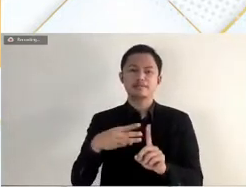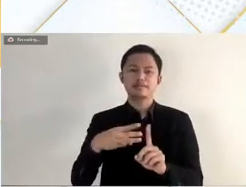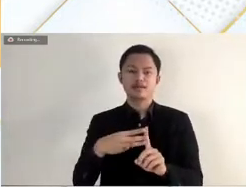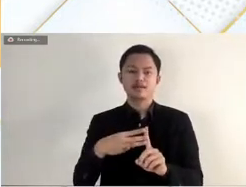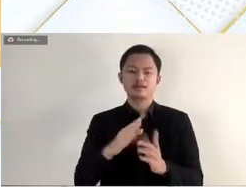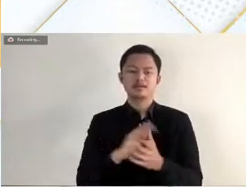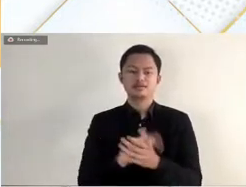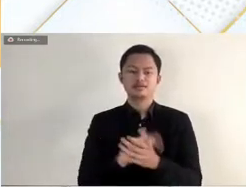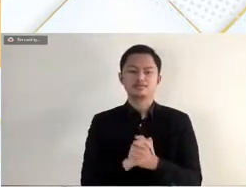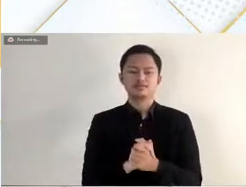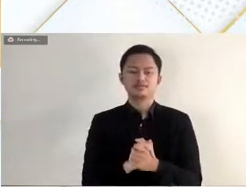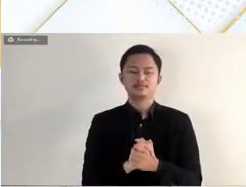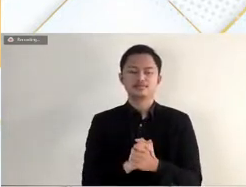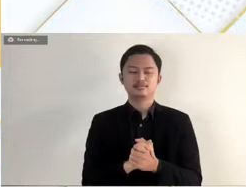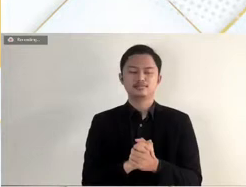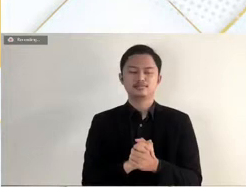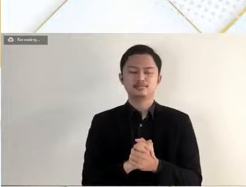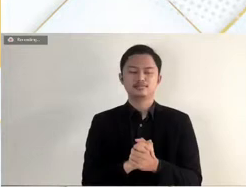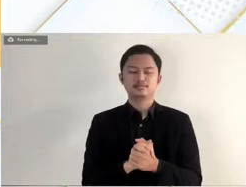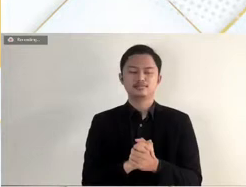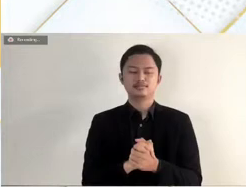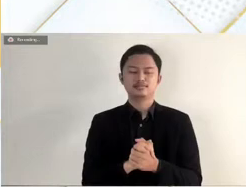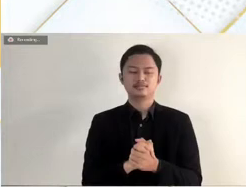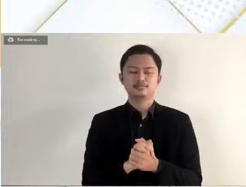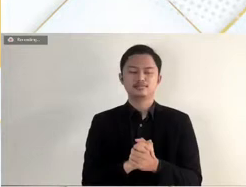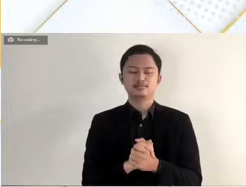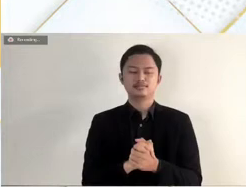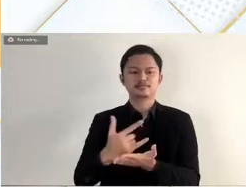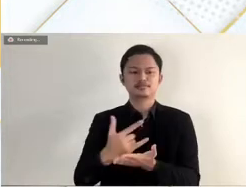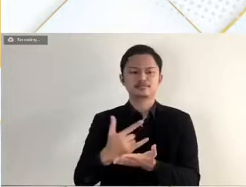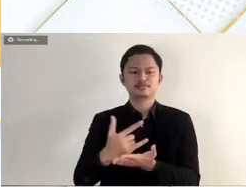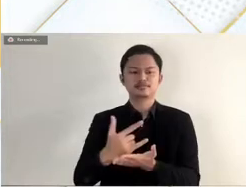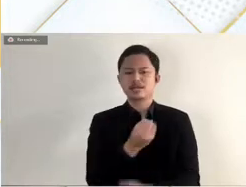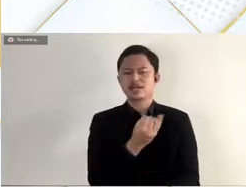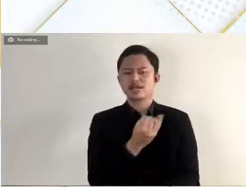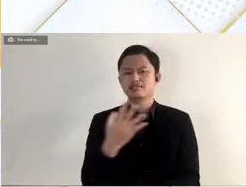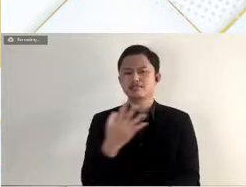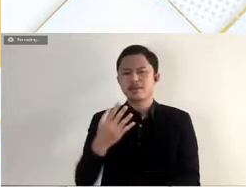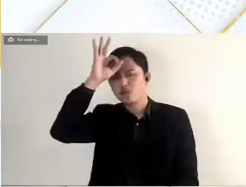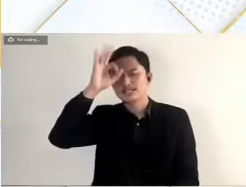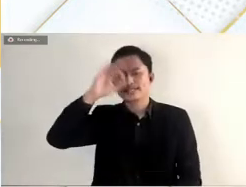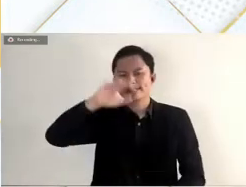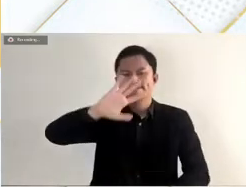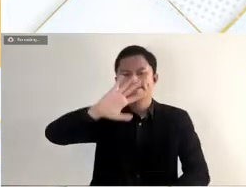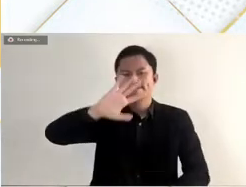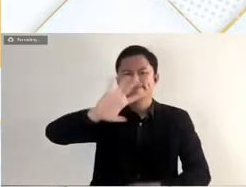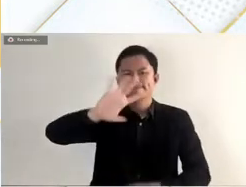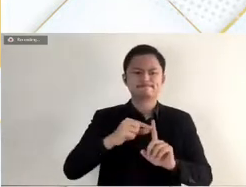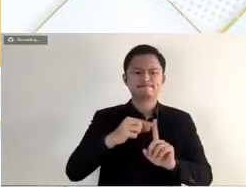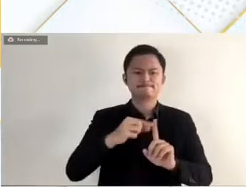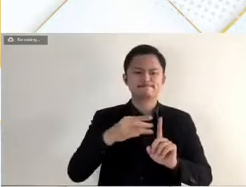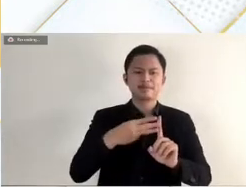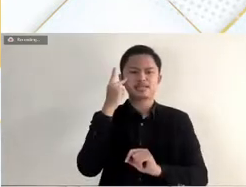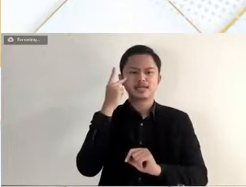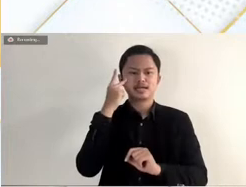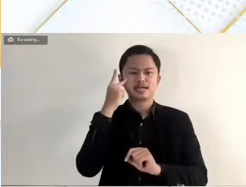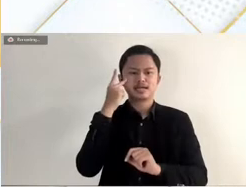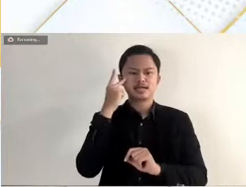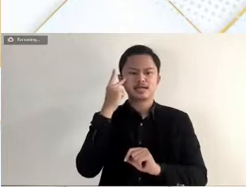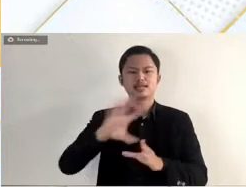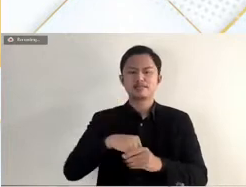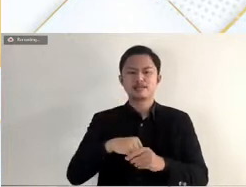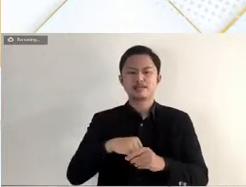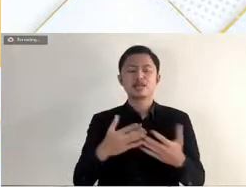this is the reason we continue to send many of our soldiers and police officers to serve with the UN's peacekeeping and